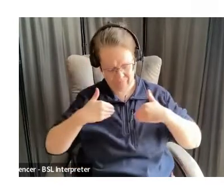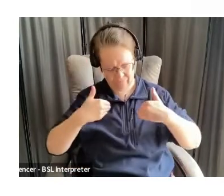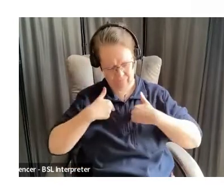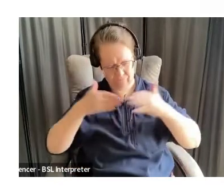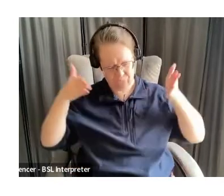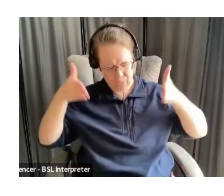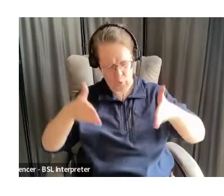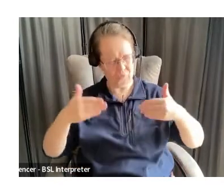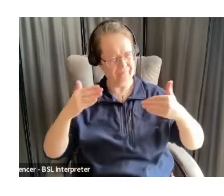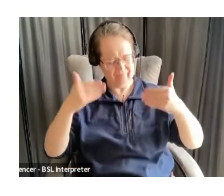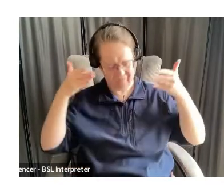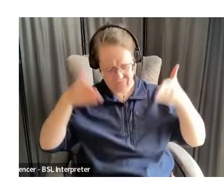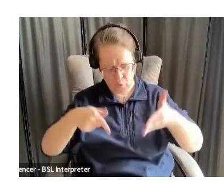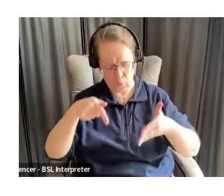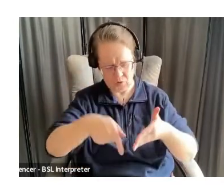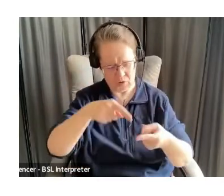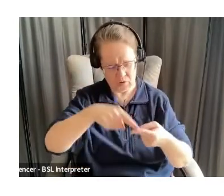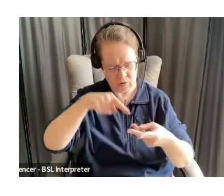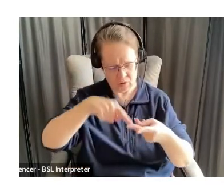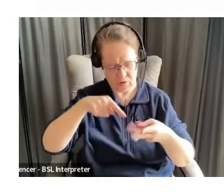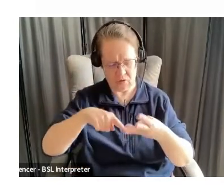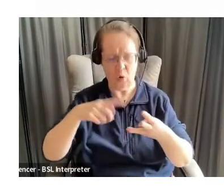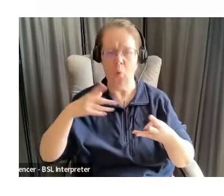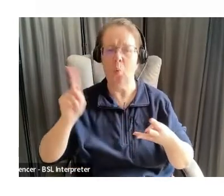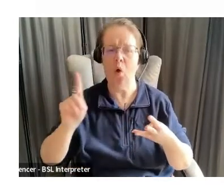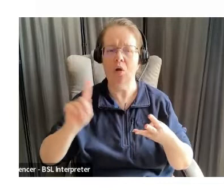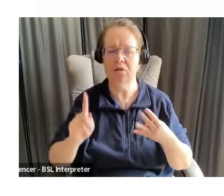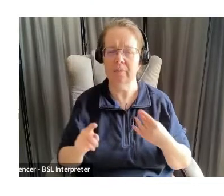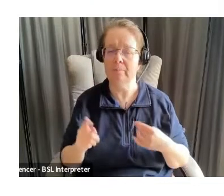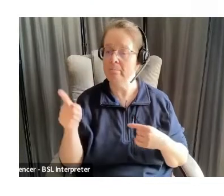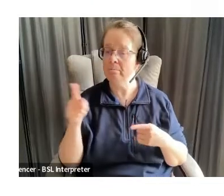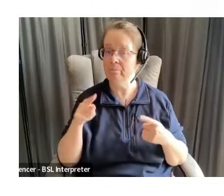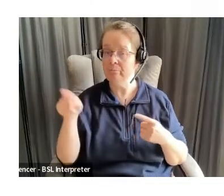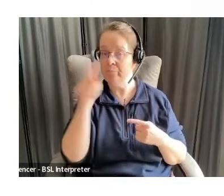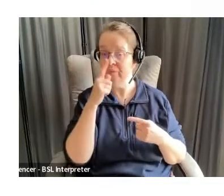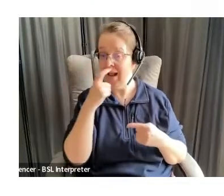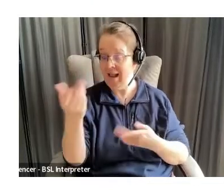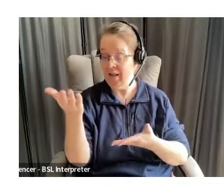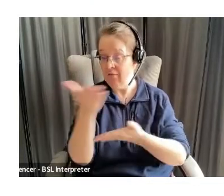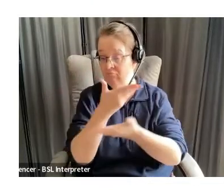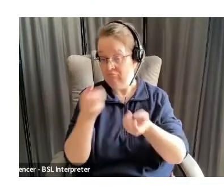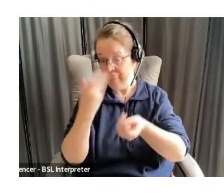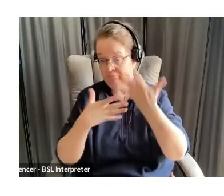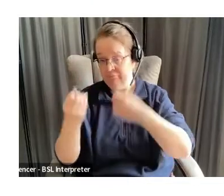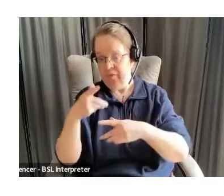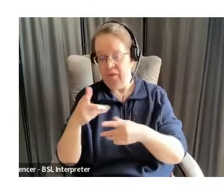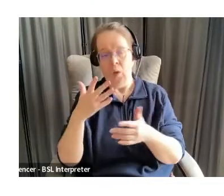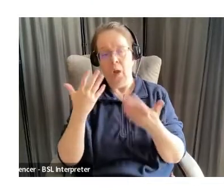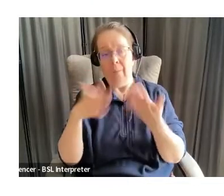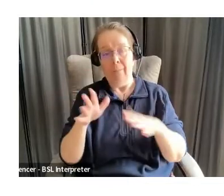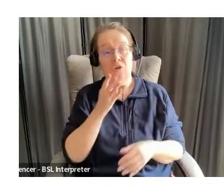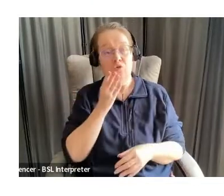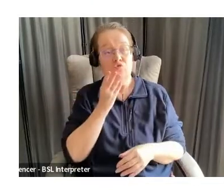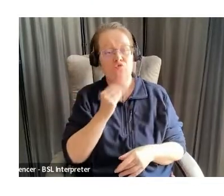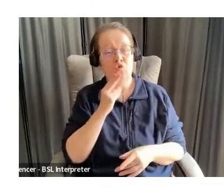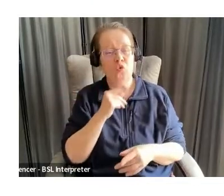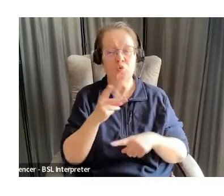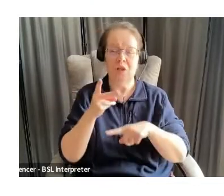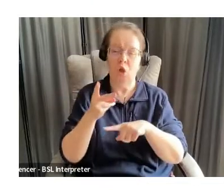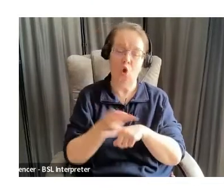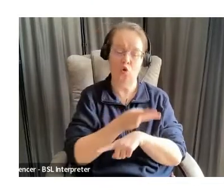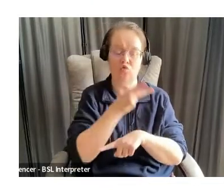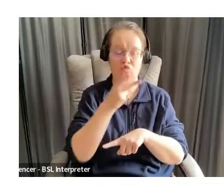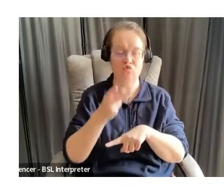interview? So, can you share with me if you have used any reframing